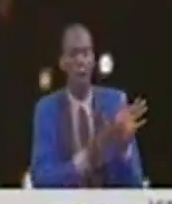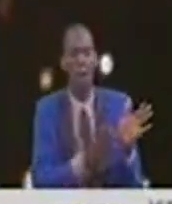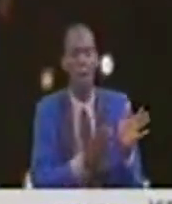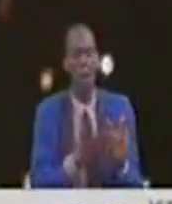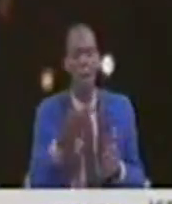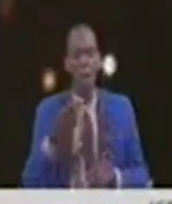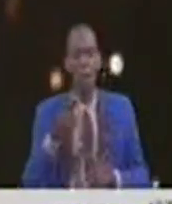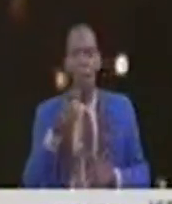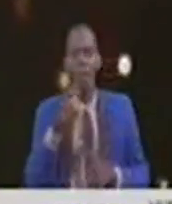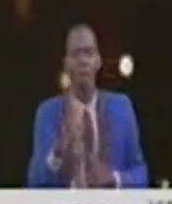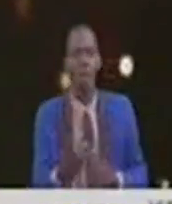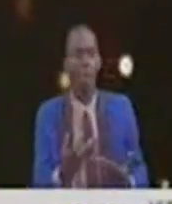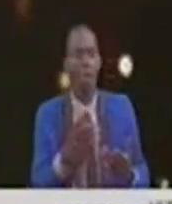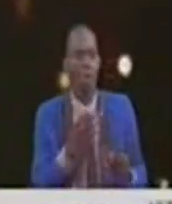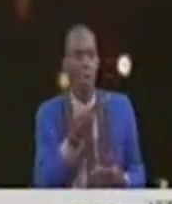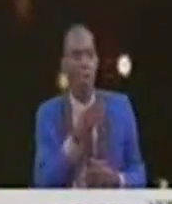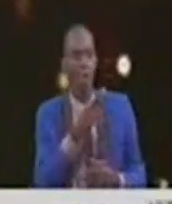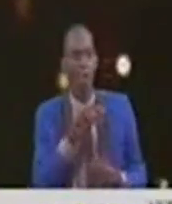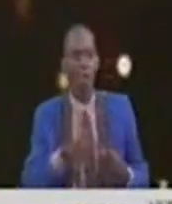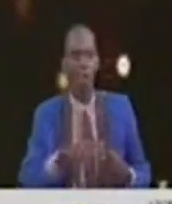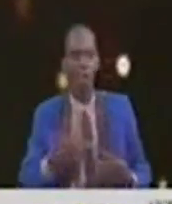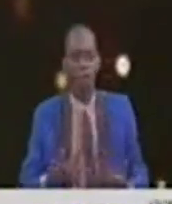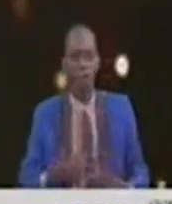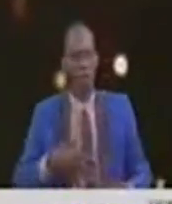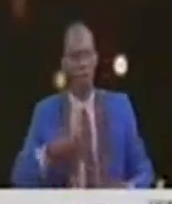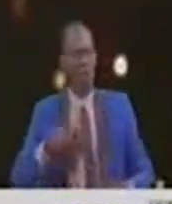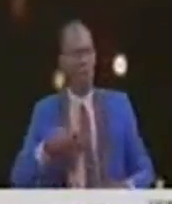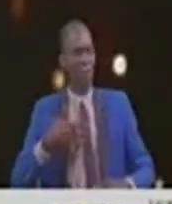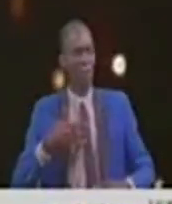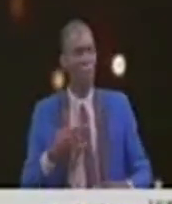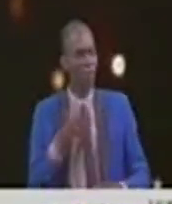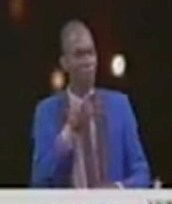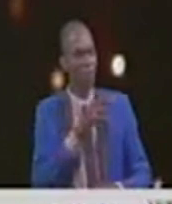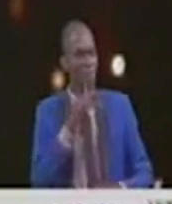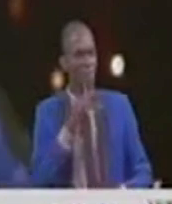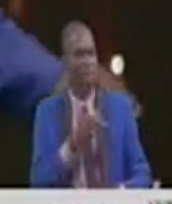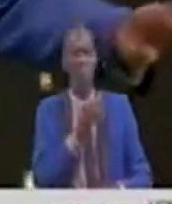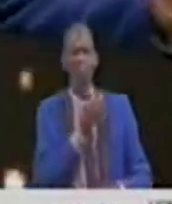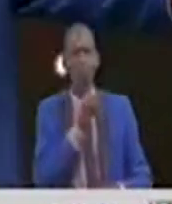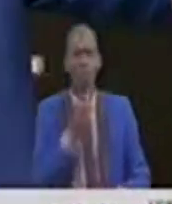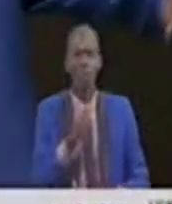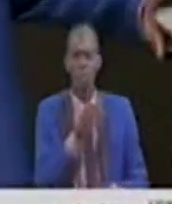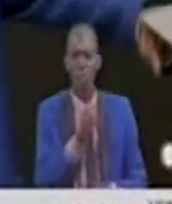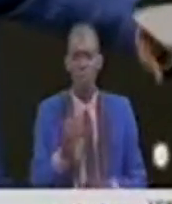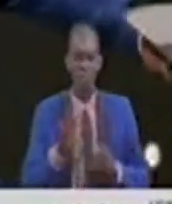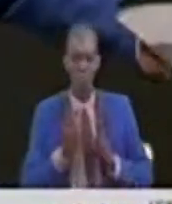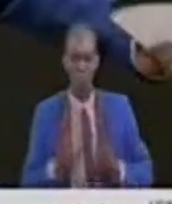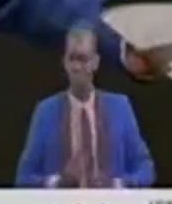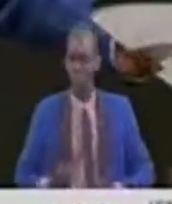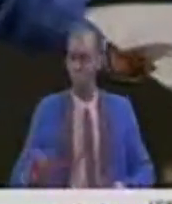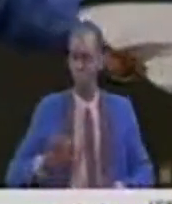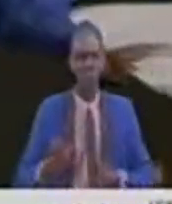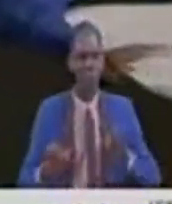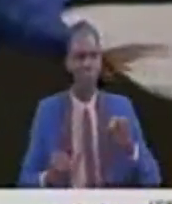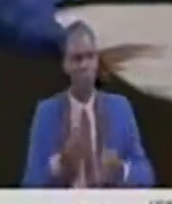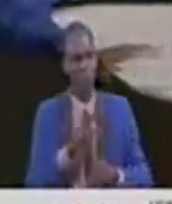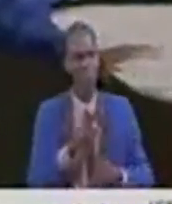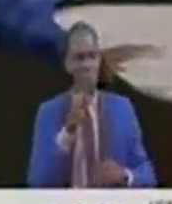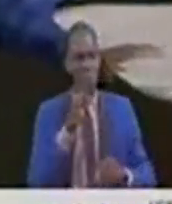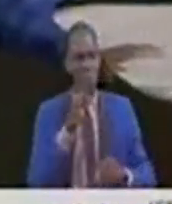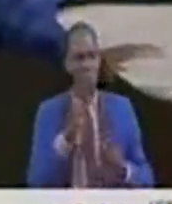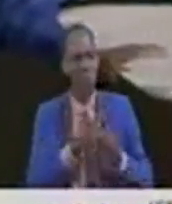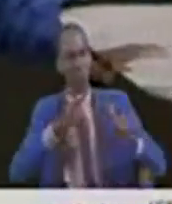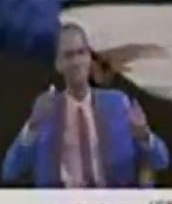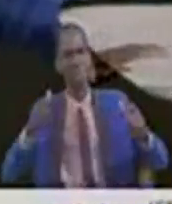and they wanted him to accept, you are a God, you are not just a man. And the temptation came and